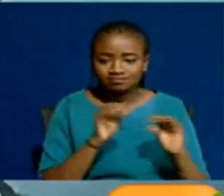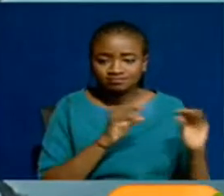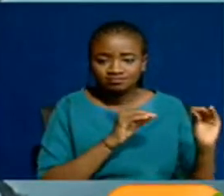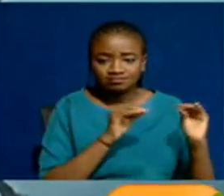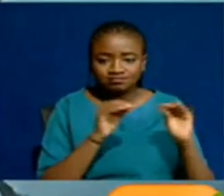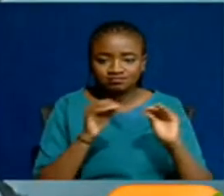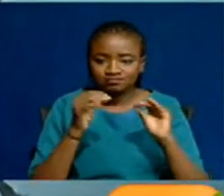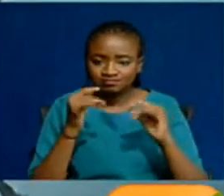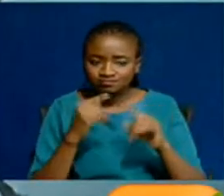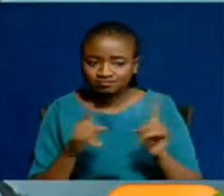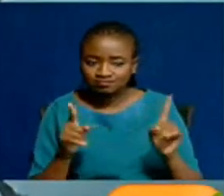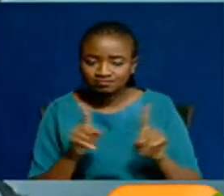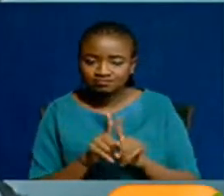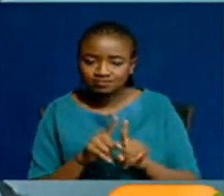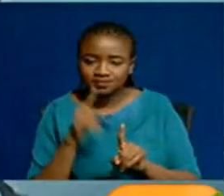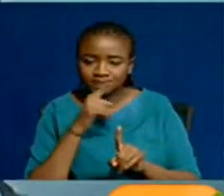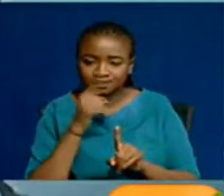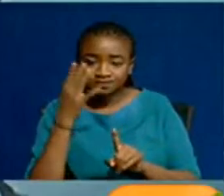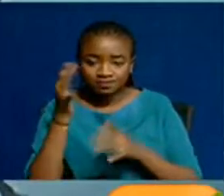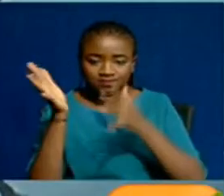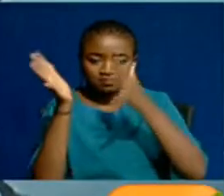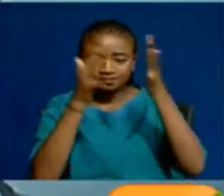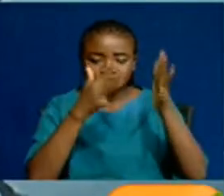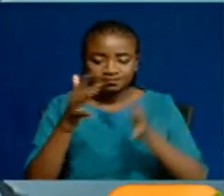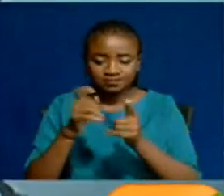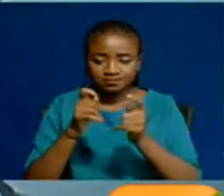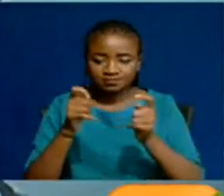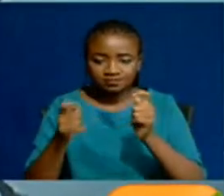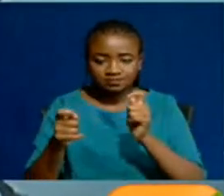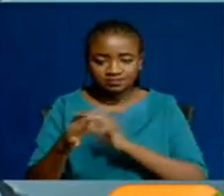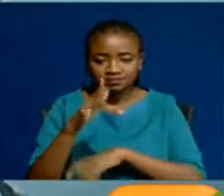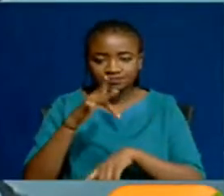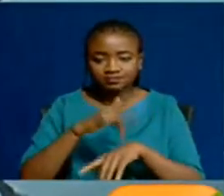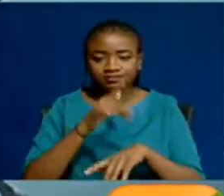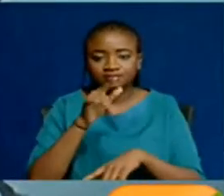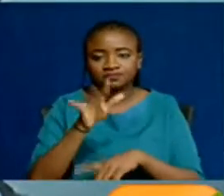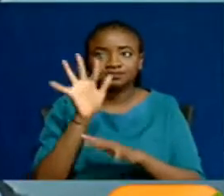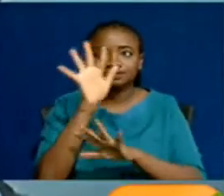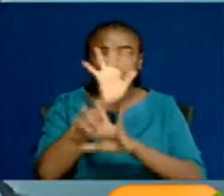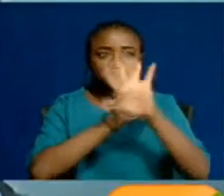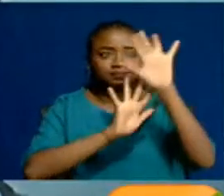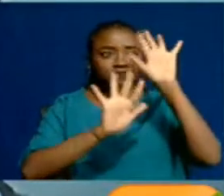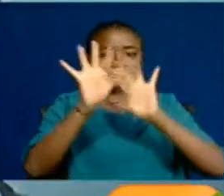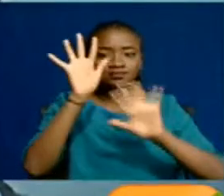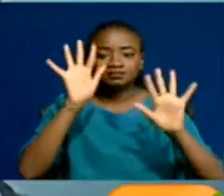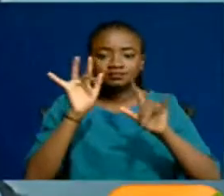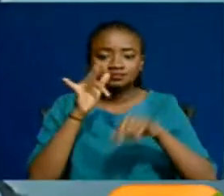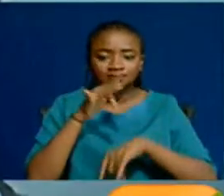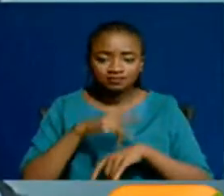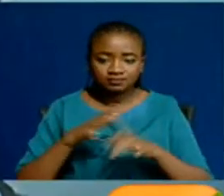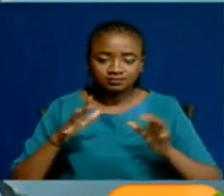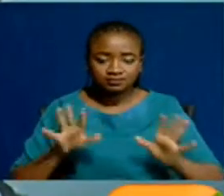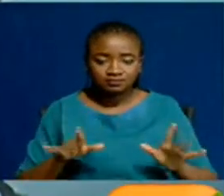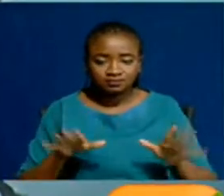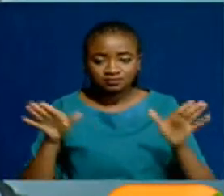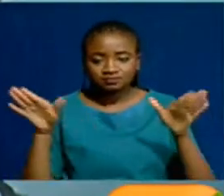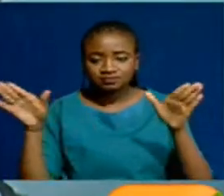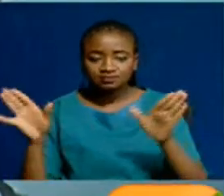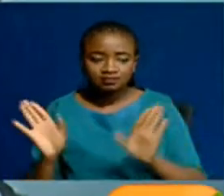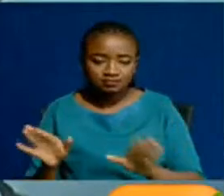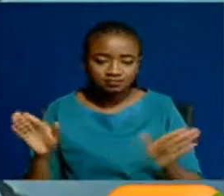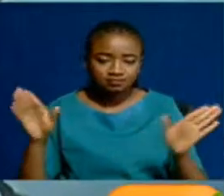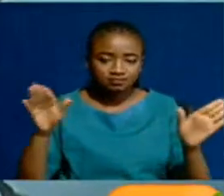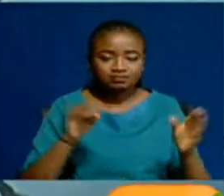now under threat. Climate change is altering the skies, disrupting flight patterns, and